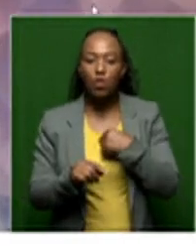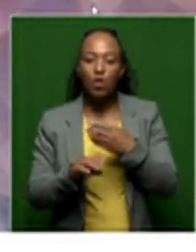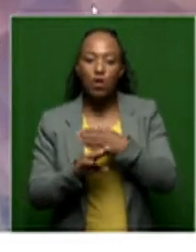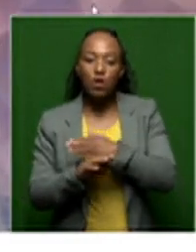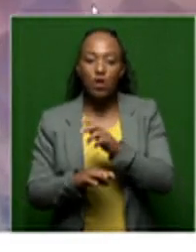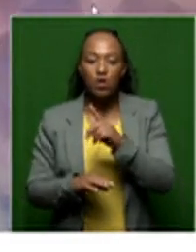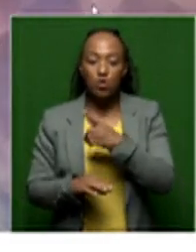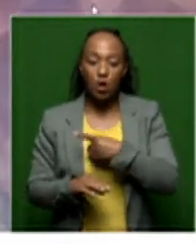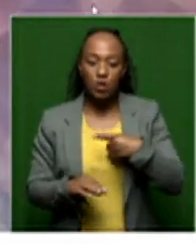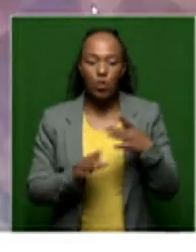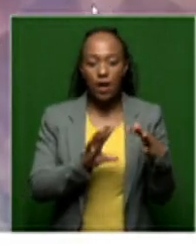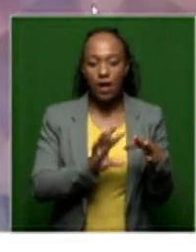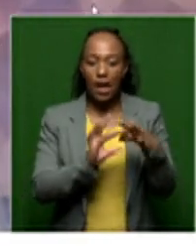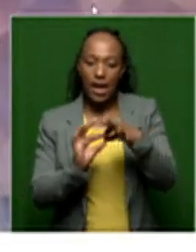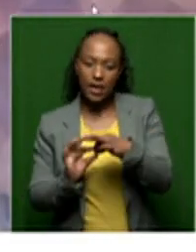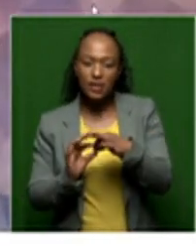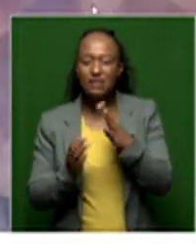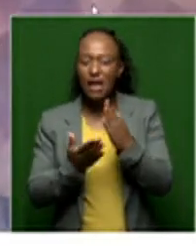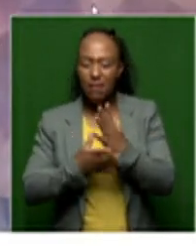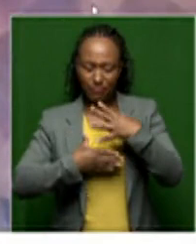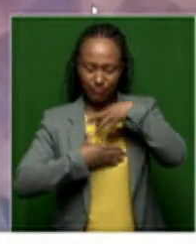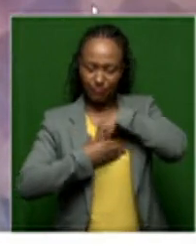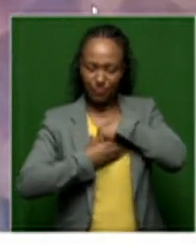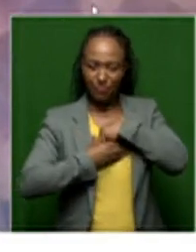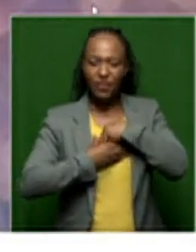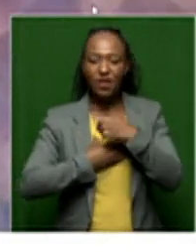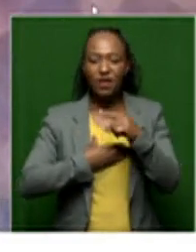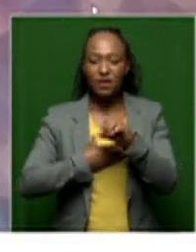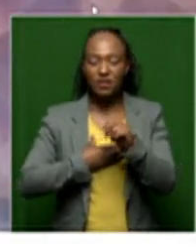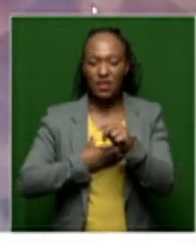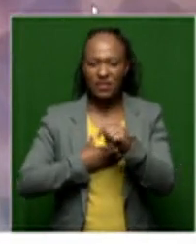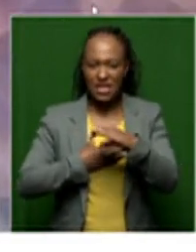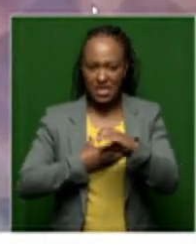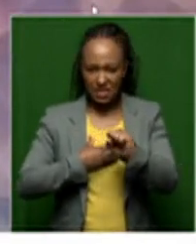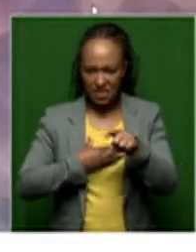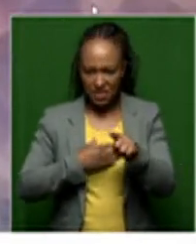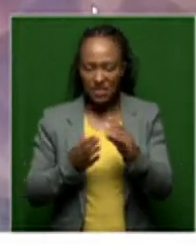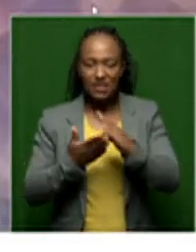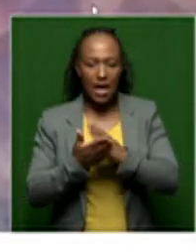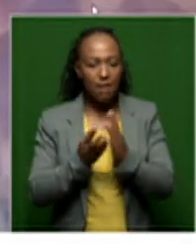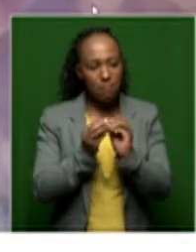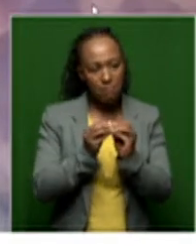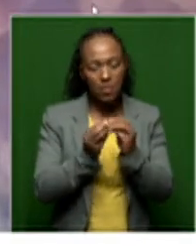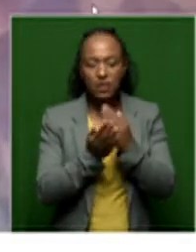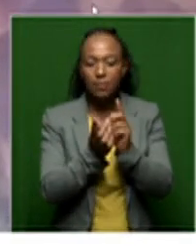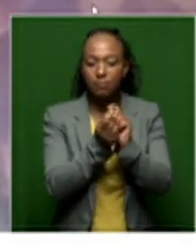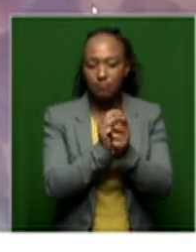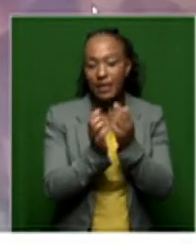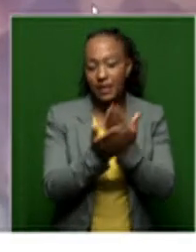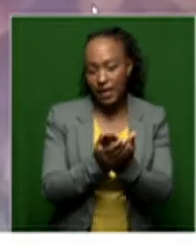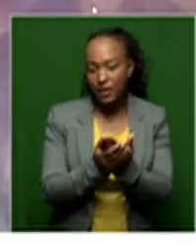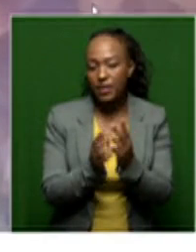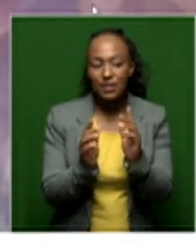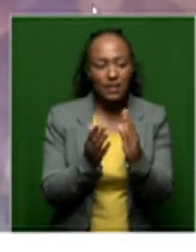the genetic linkage. So there are certain factors that we can modify and there are certain factors that we cannot modify. So